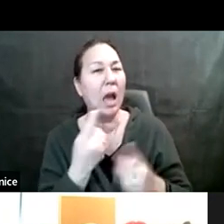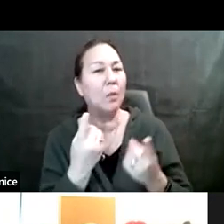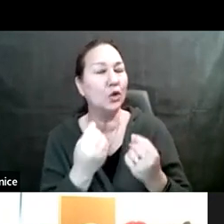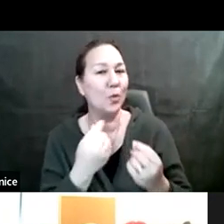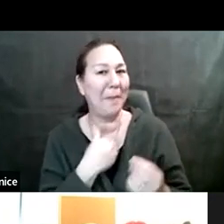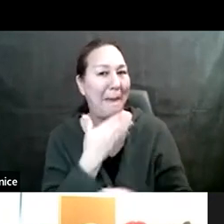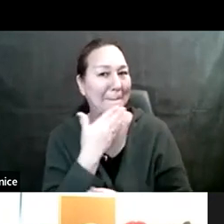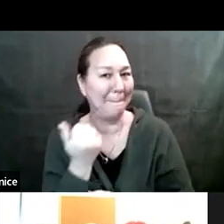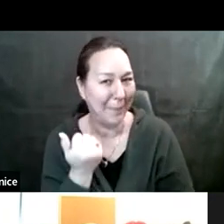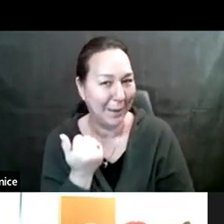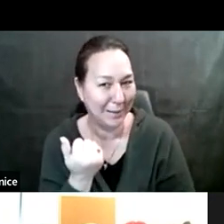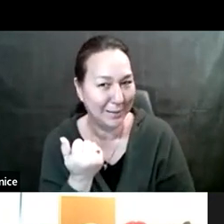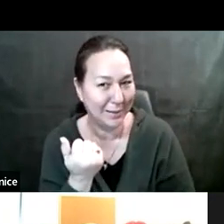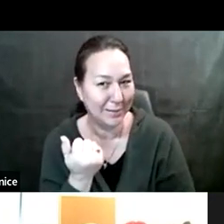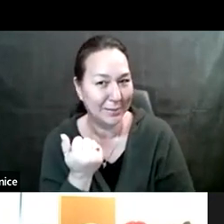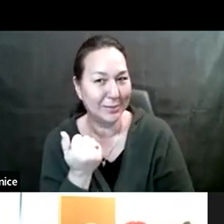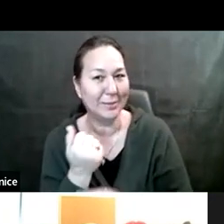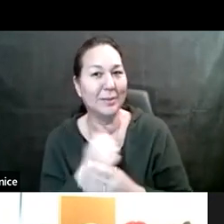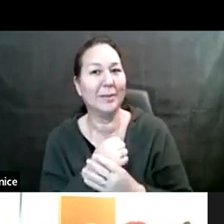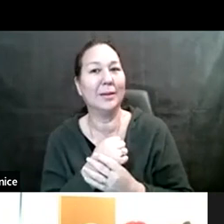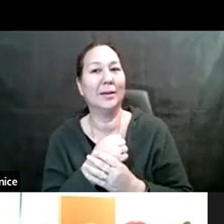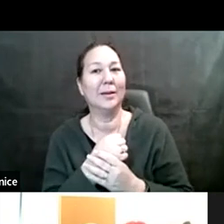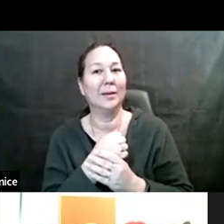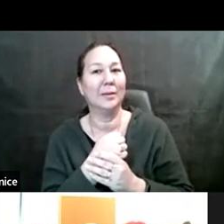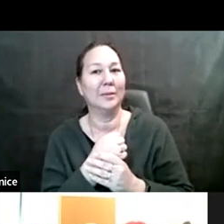best um